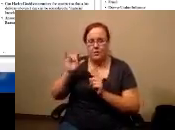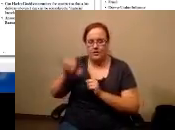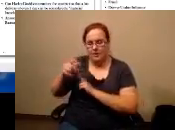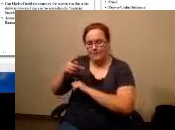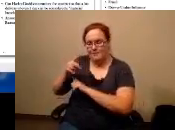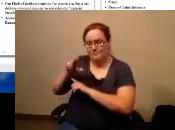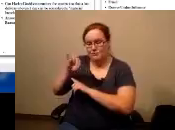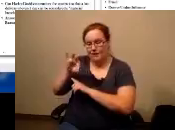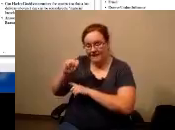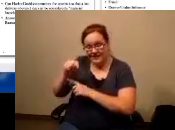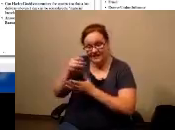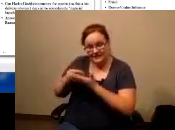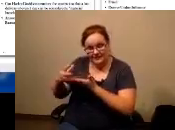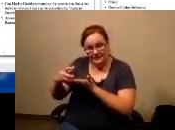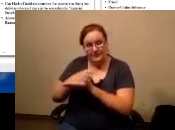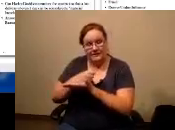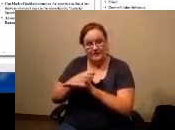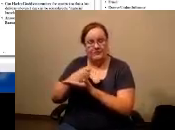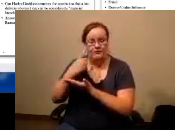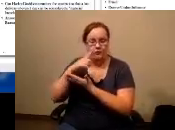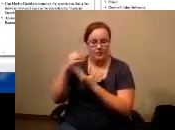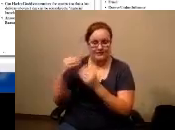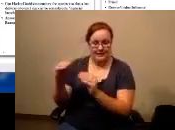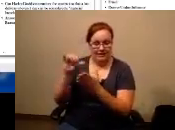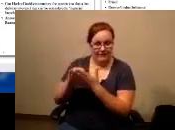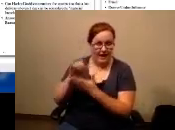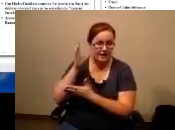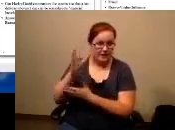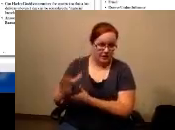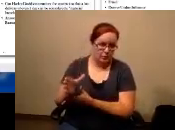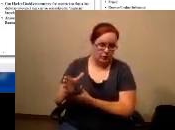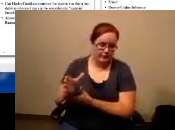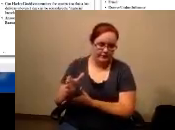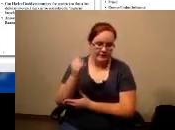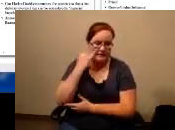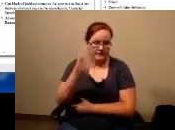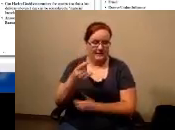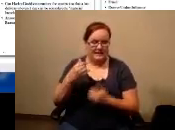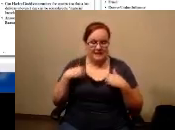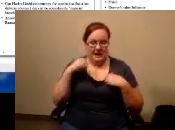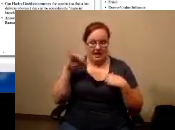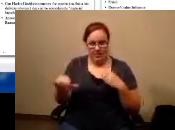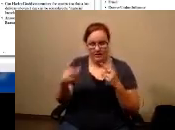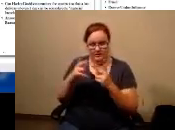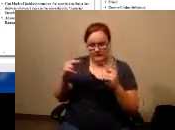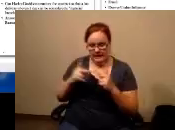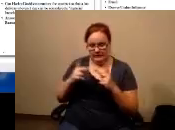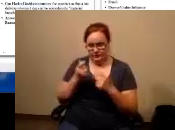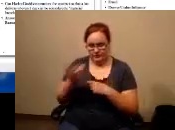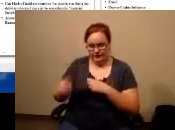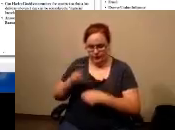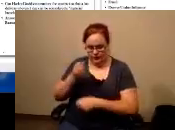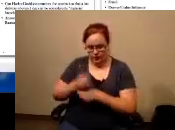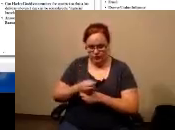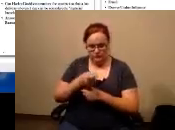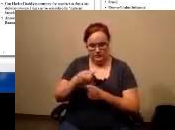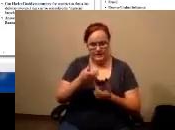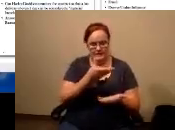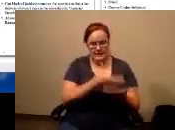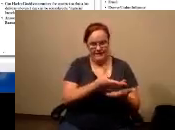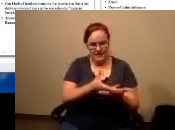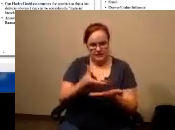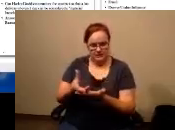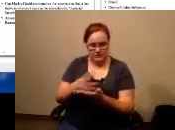have made on the sale of those fireworks. Well, if he's had that stand there for several years, he would put on evidence of his normal